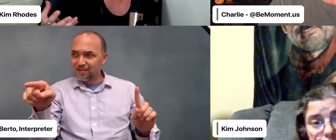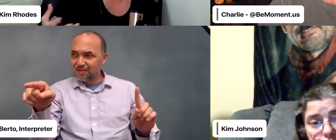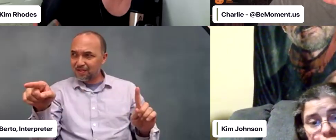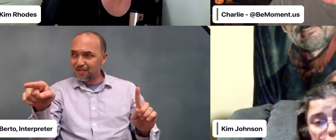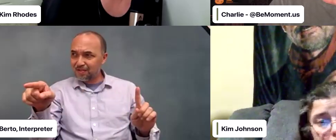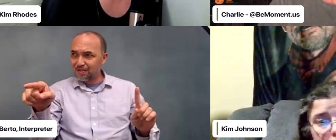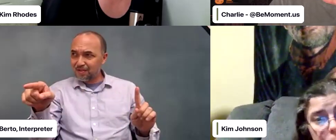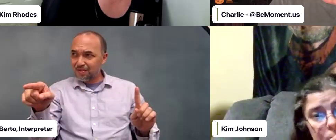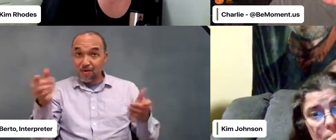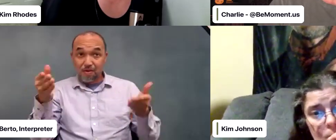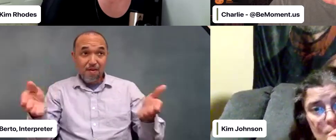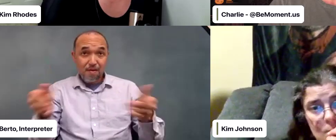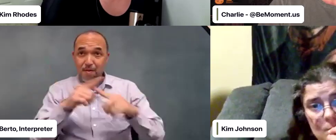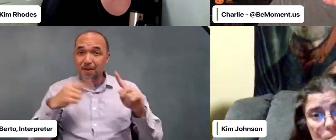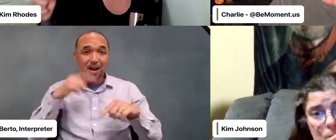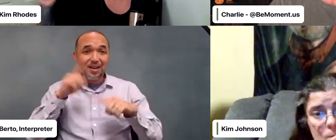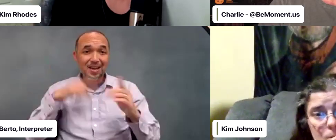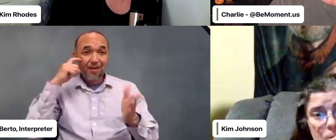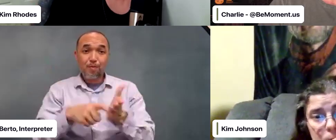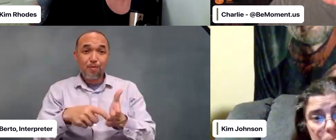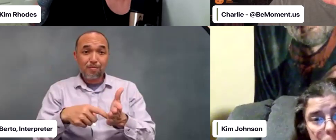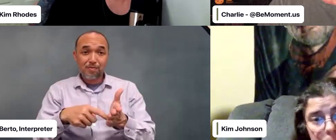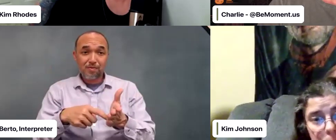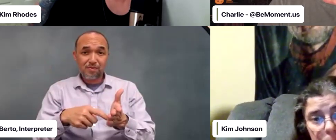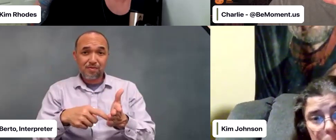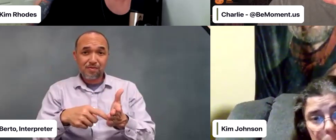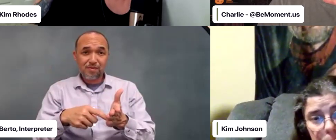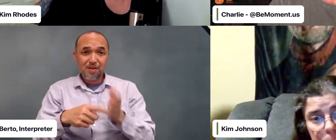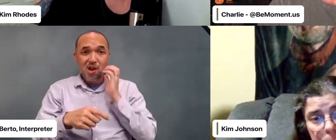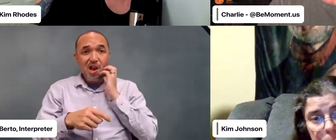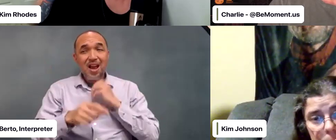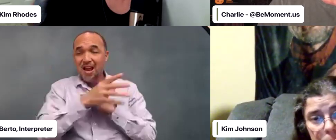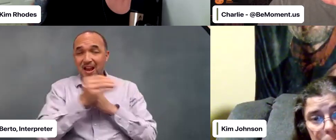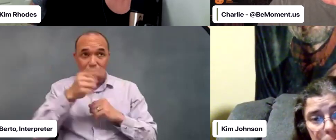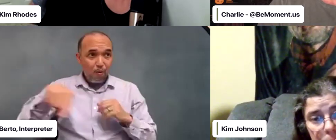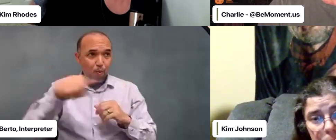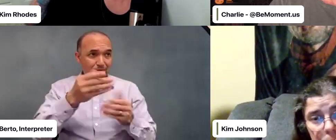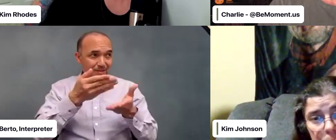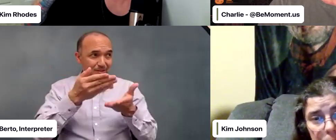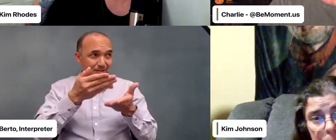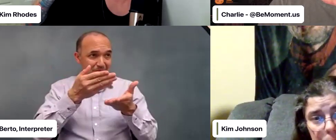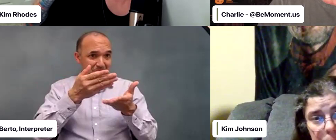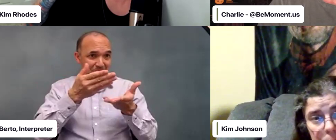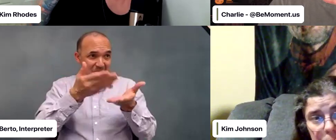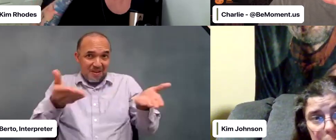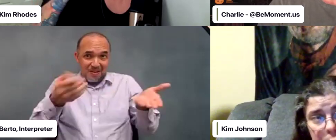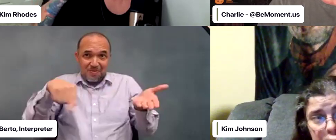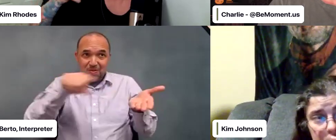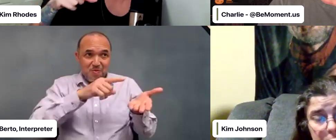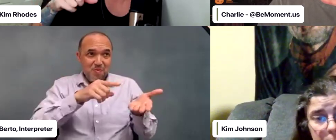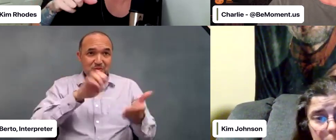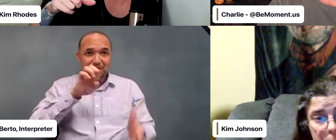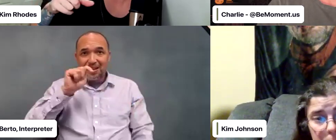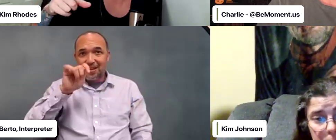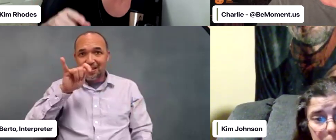not wired to detect. And somehow they can tap in to auditory vibrations or